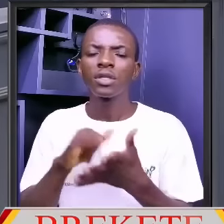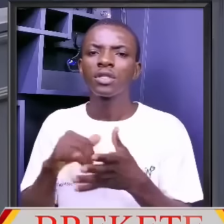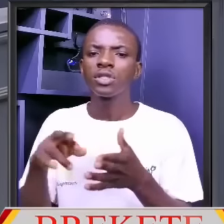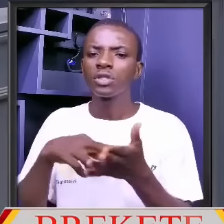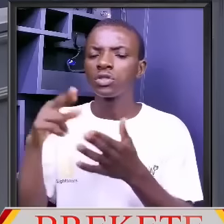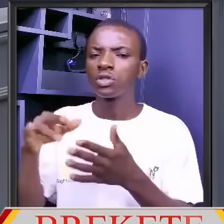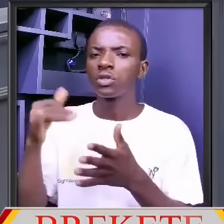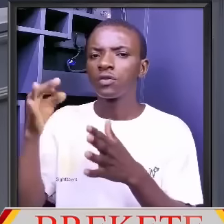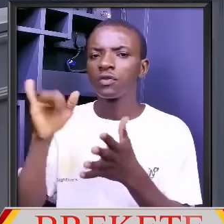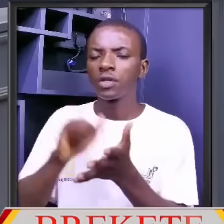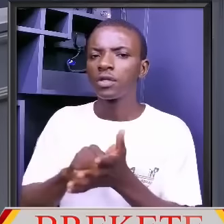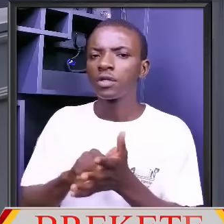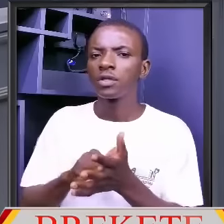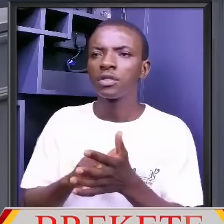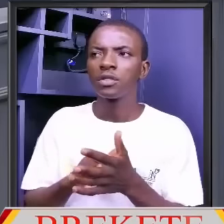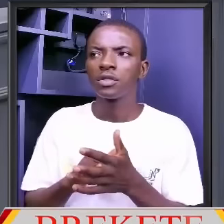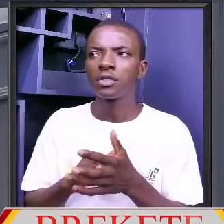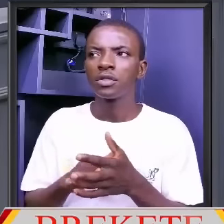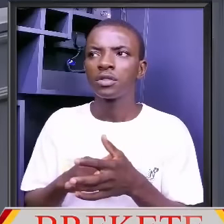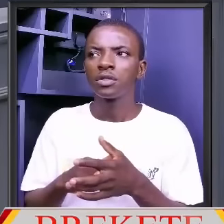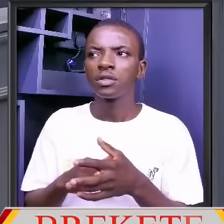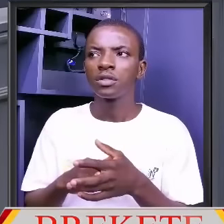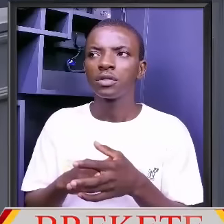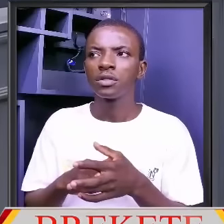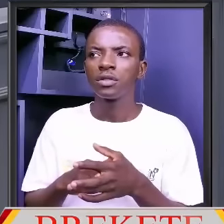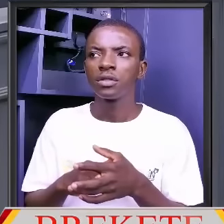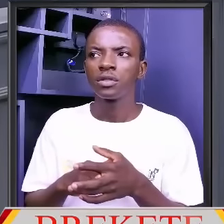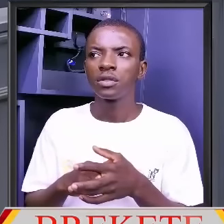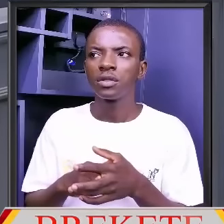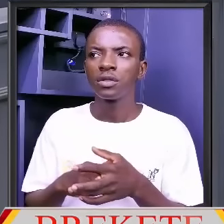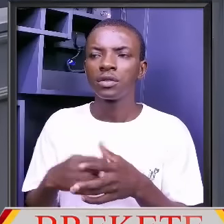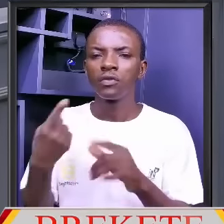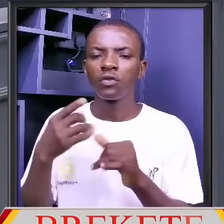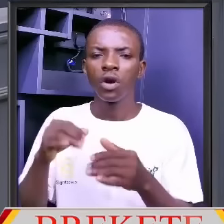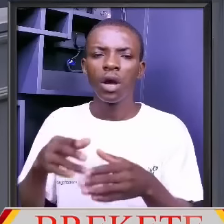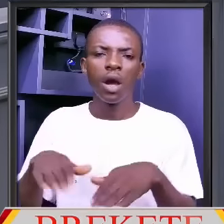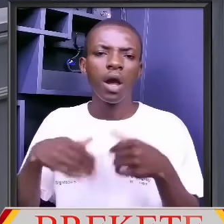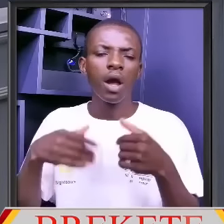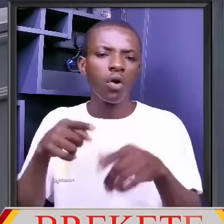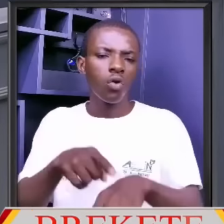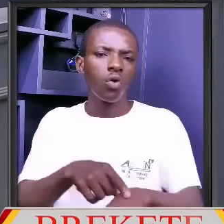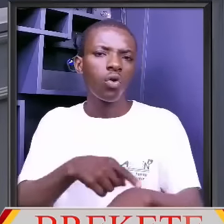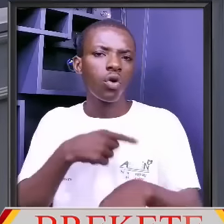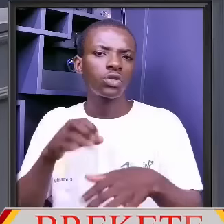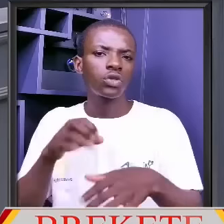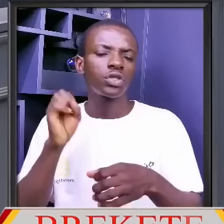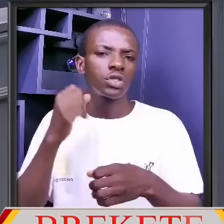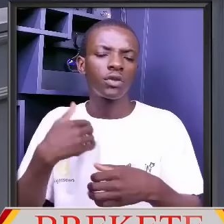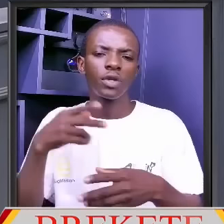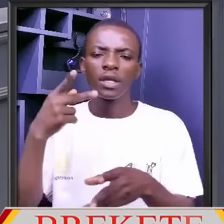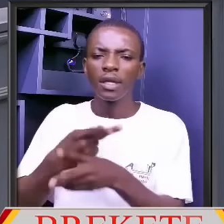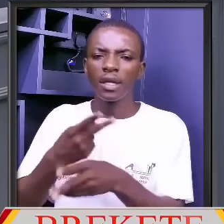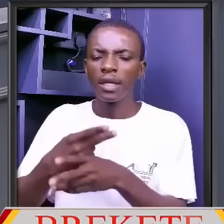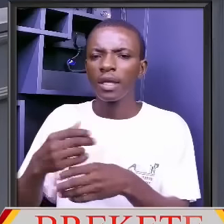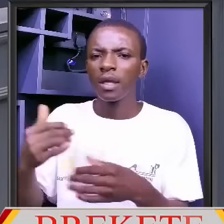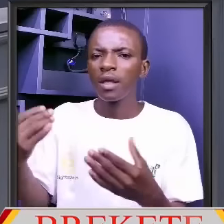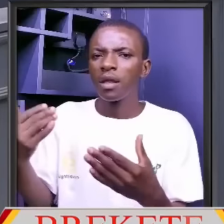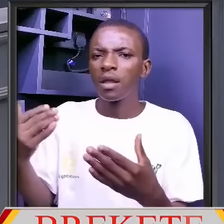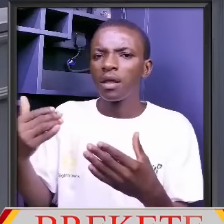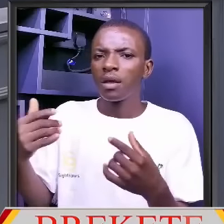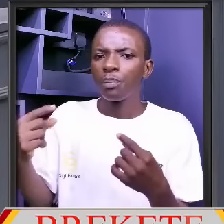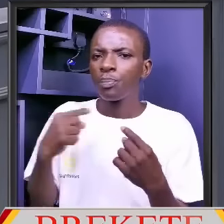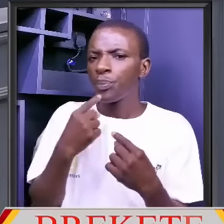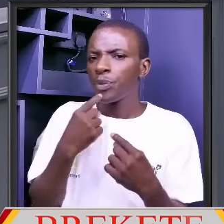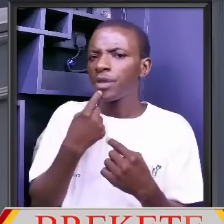as a result of that, when I go hear from her, for how long she done they keep malice with her